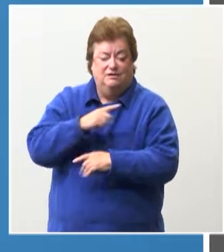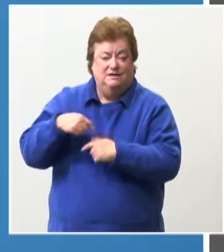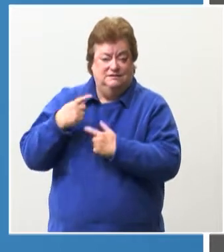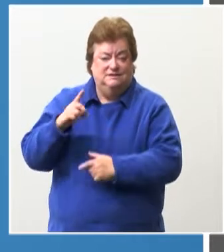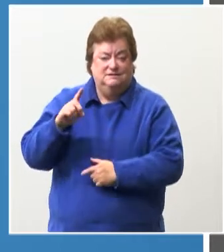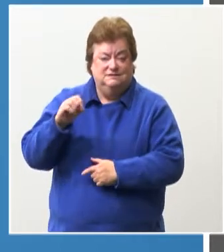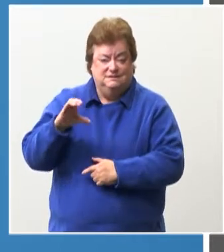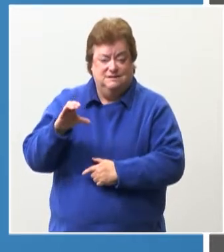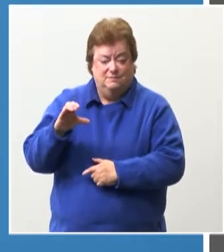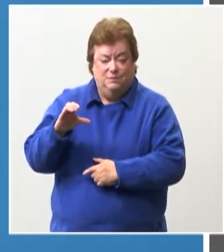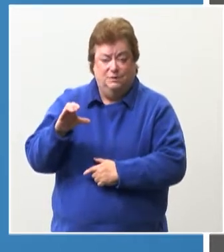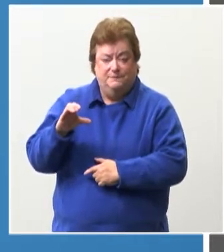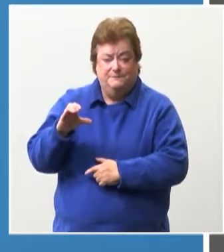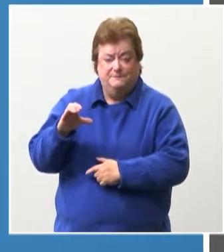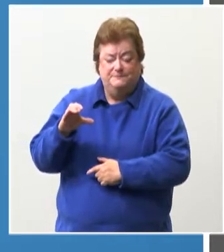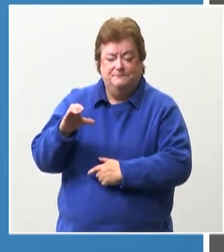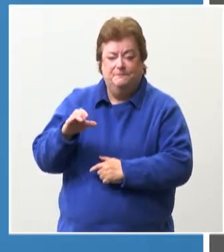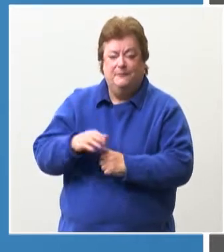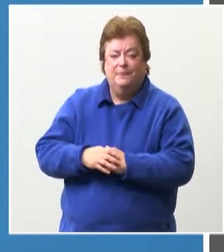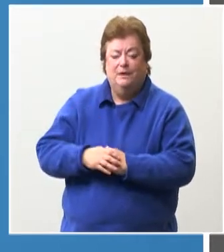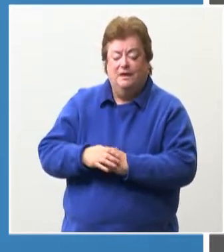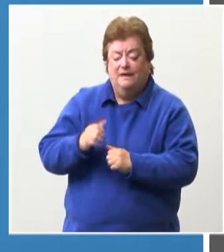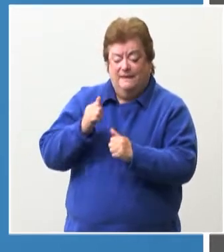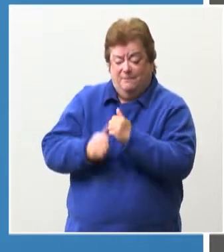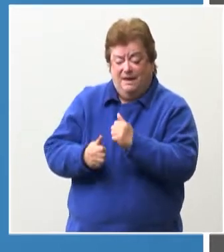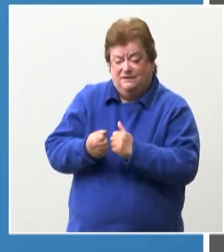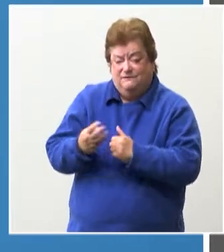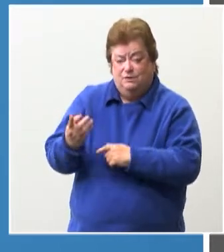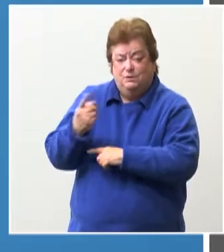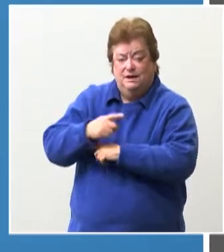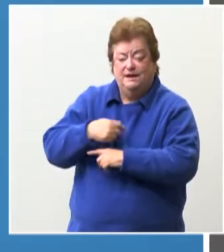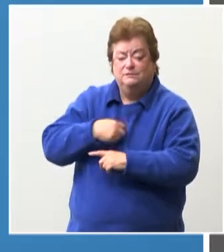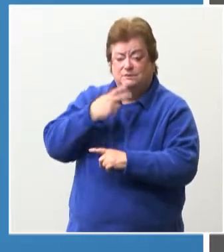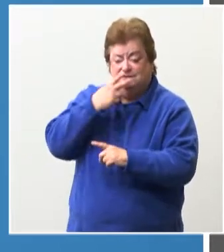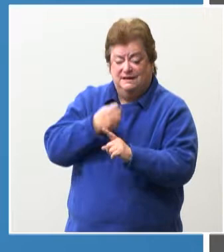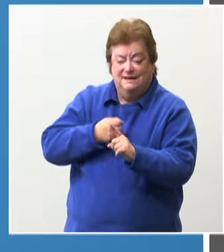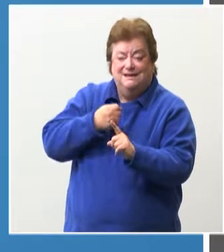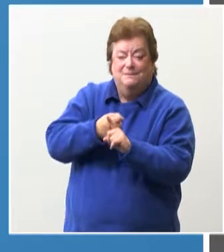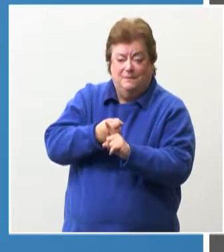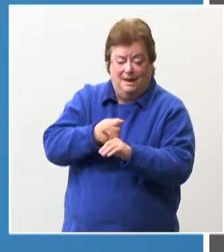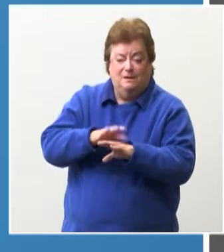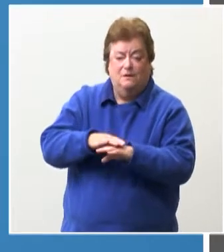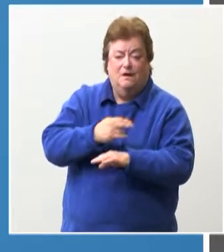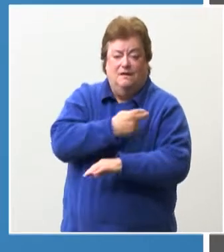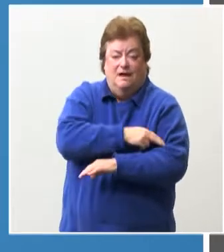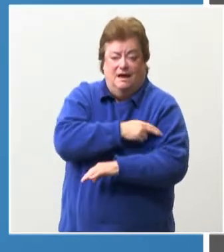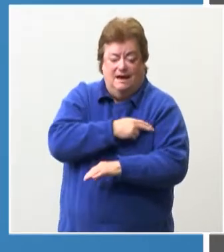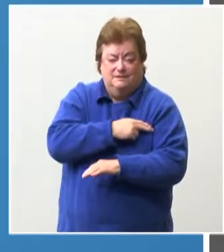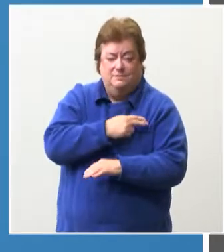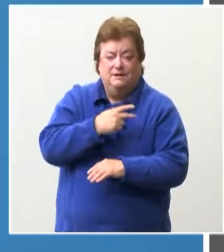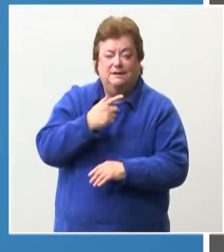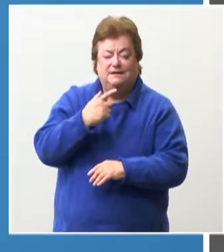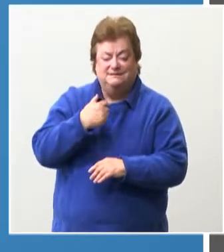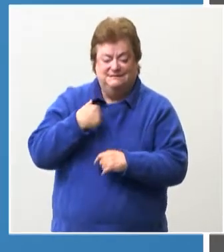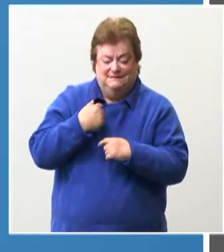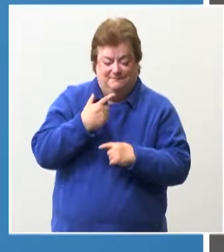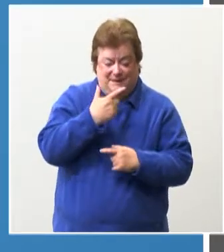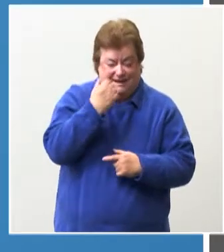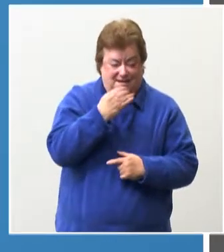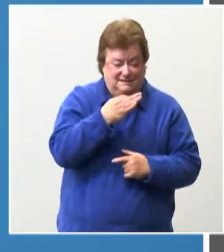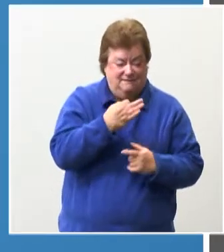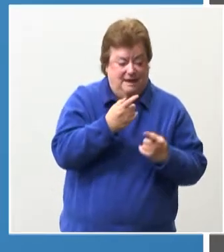December 1st. In the last few days, we are seeing the impact on our hospitals from the post-Thanksgiving bump